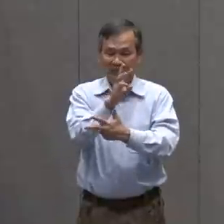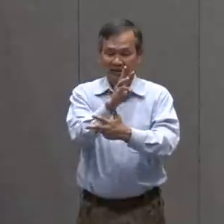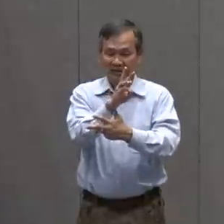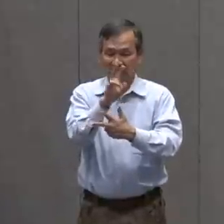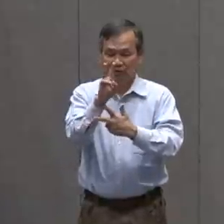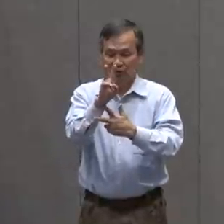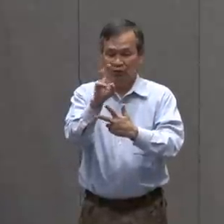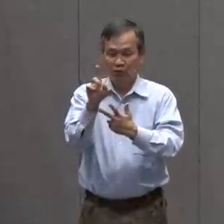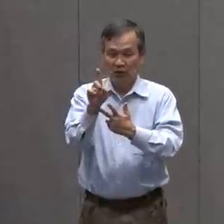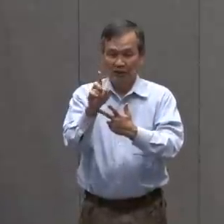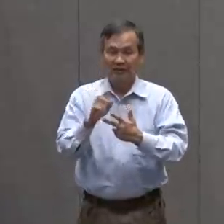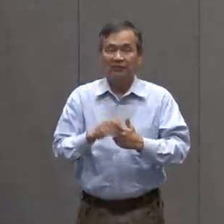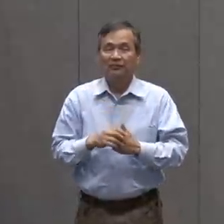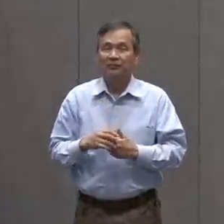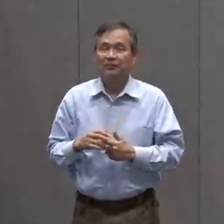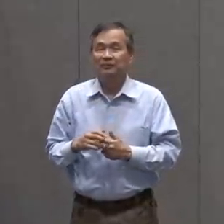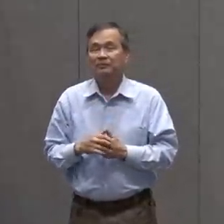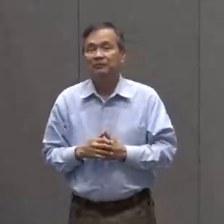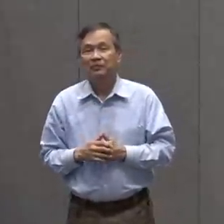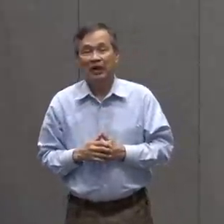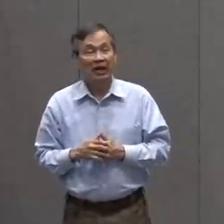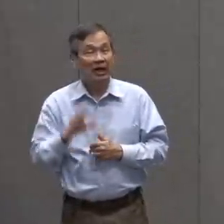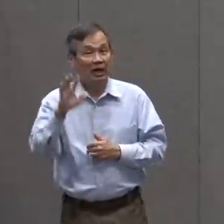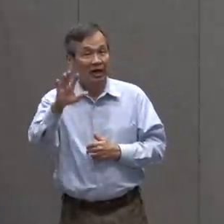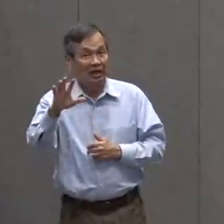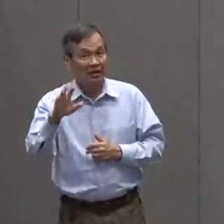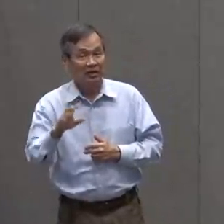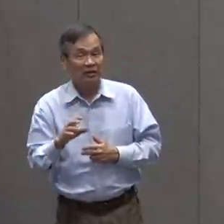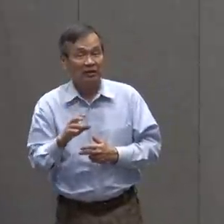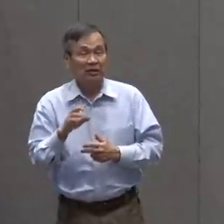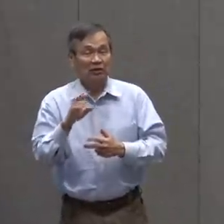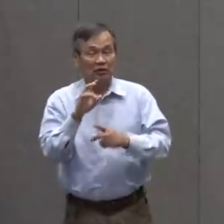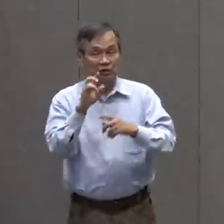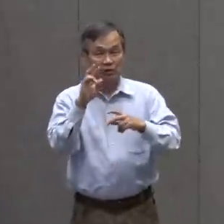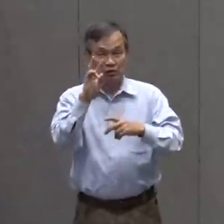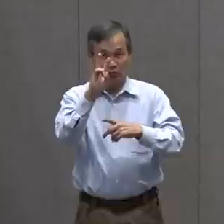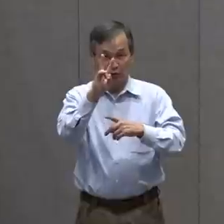1. I am going to do 2 times 1.